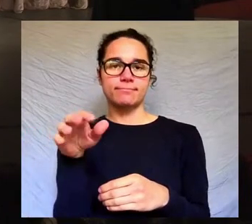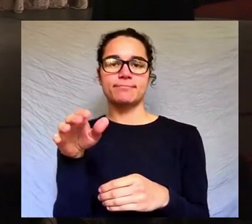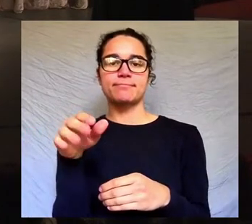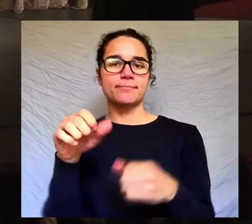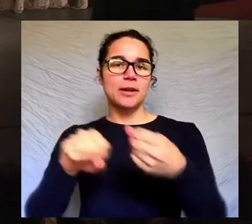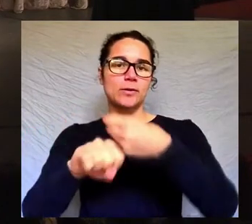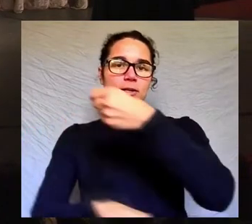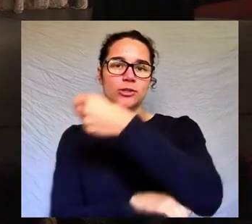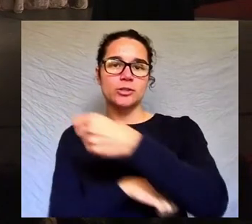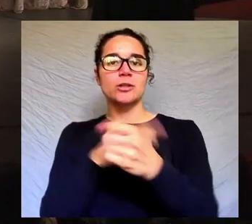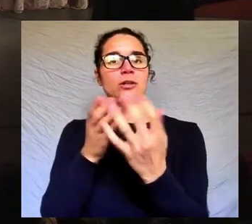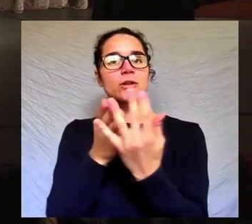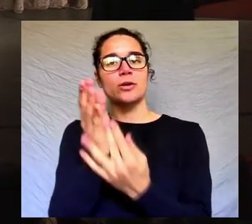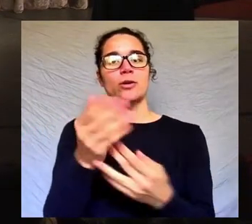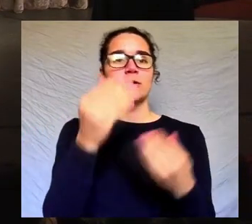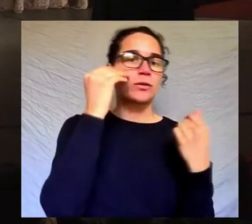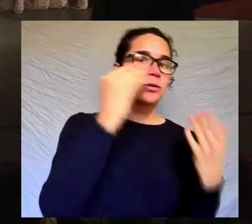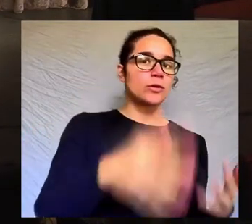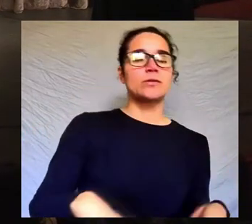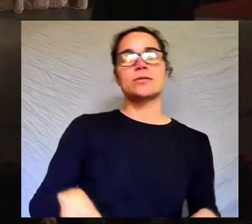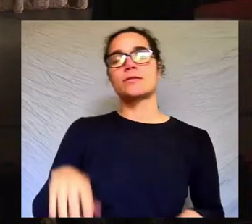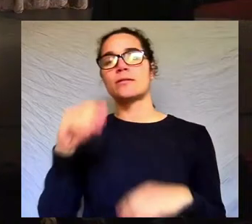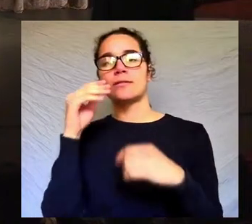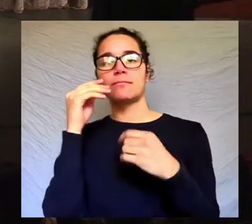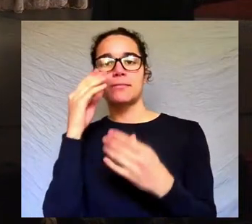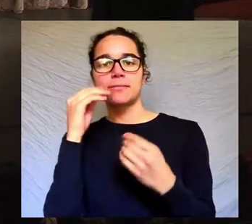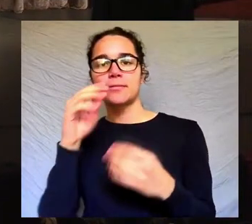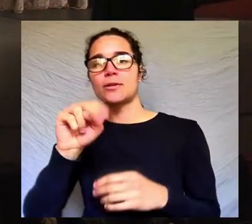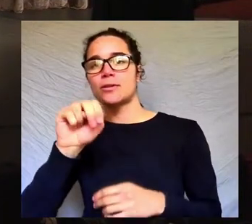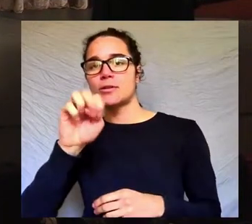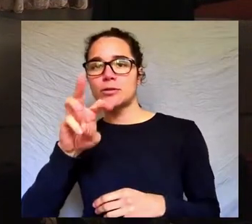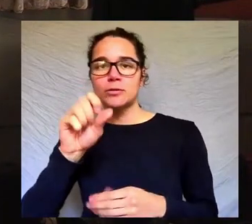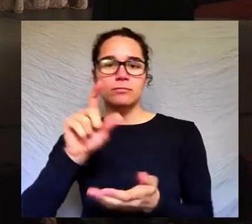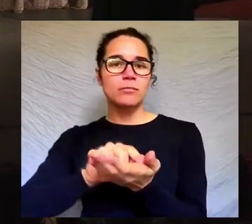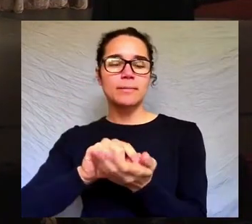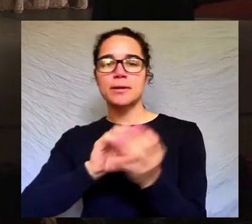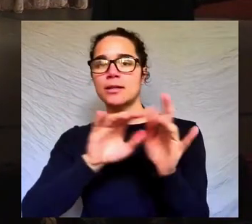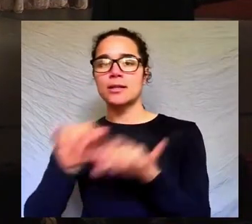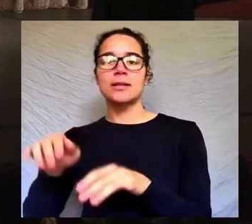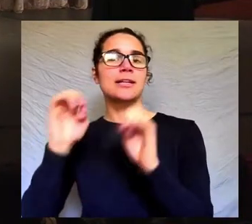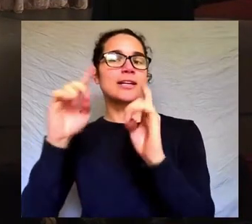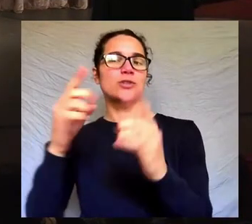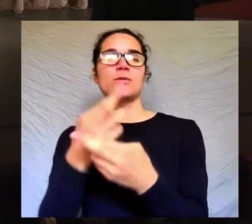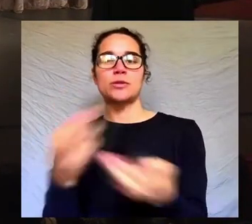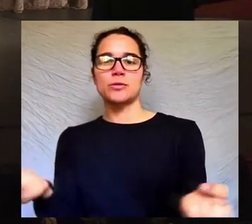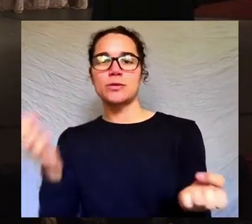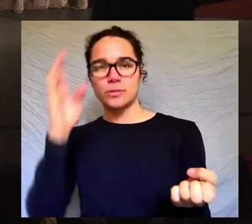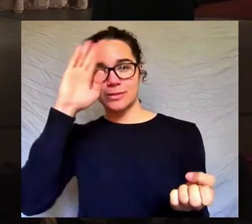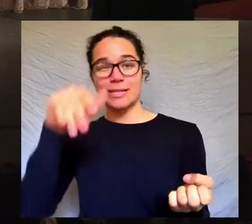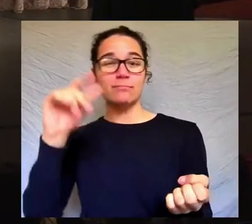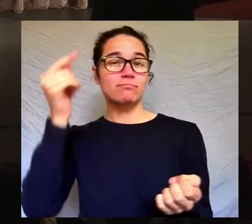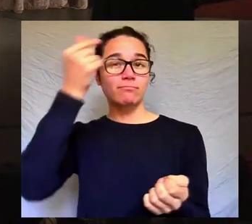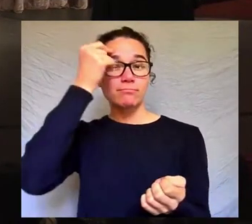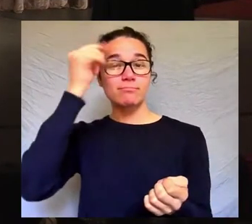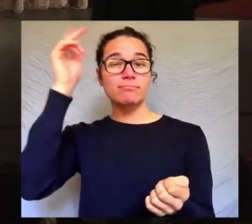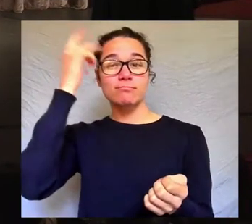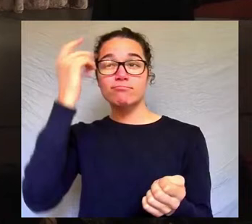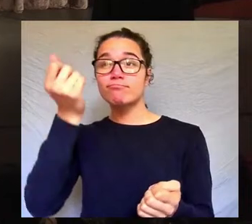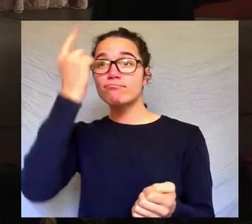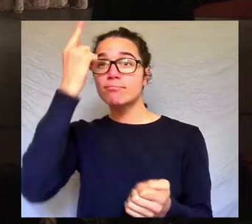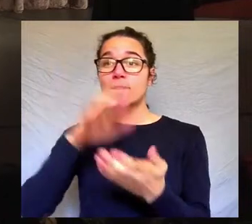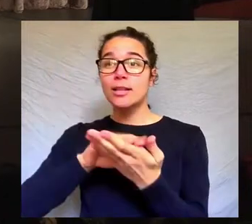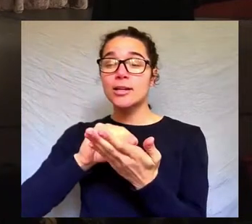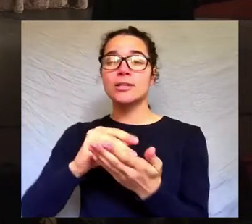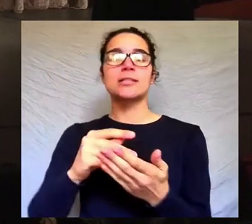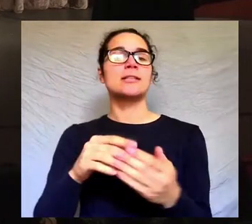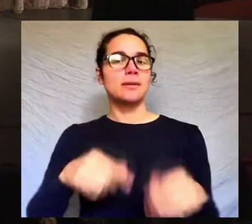information, and our educational resources. We know that civic learning is necessary for a healthy democracy, and it can be a